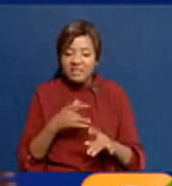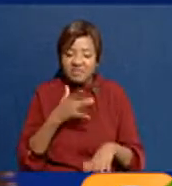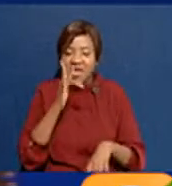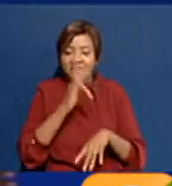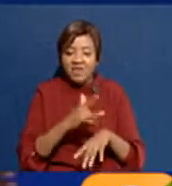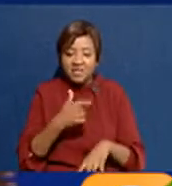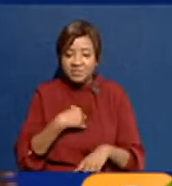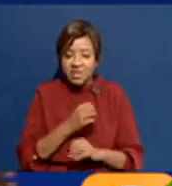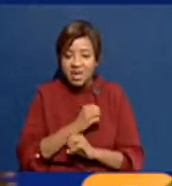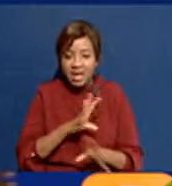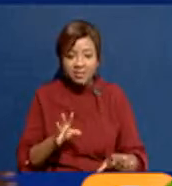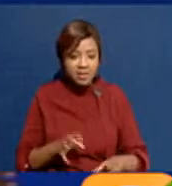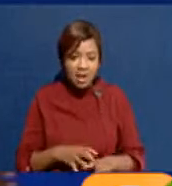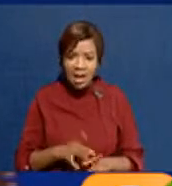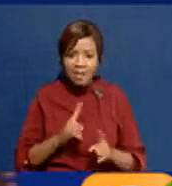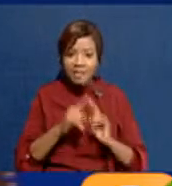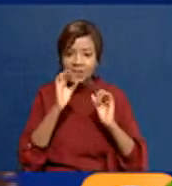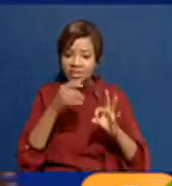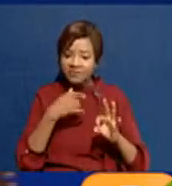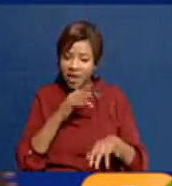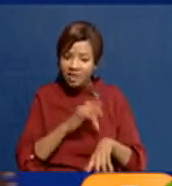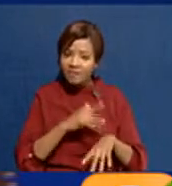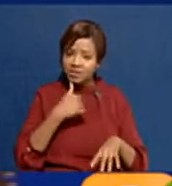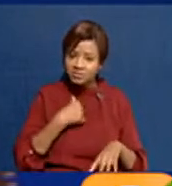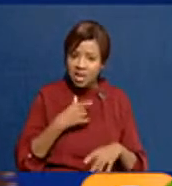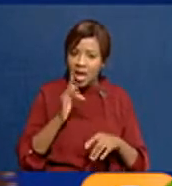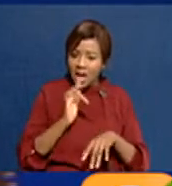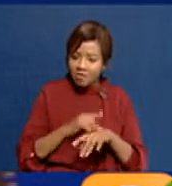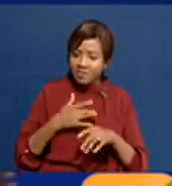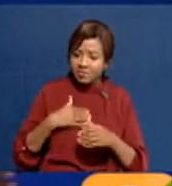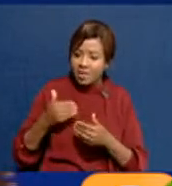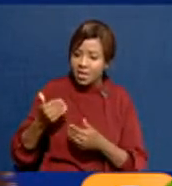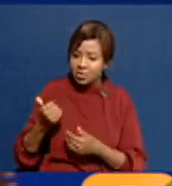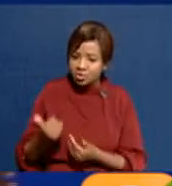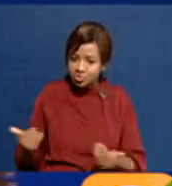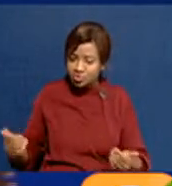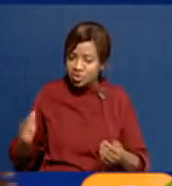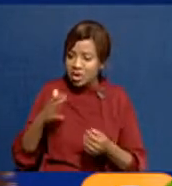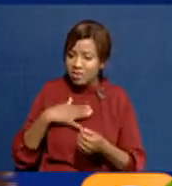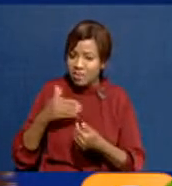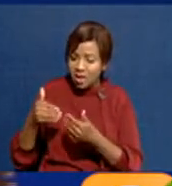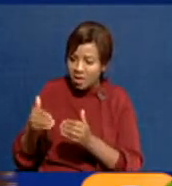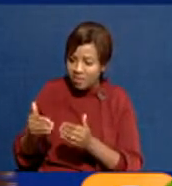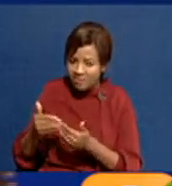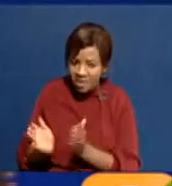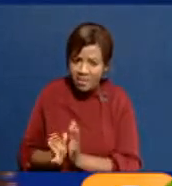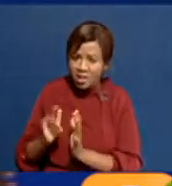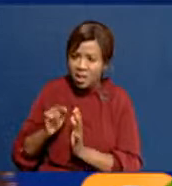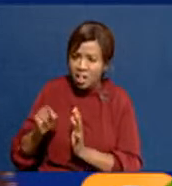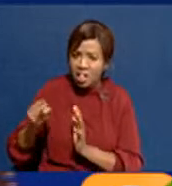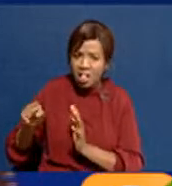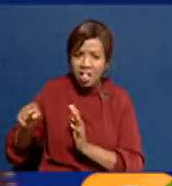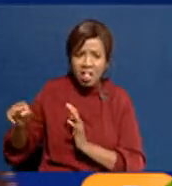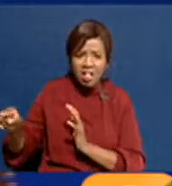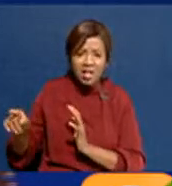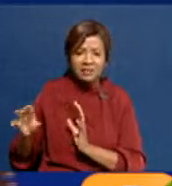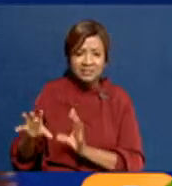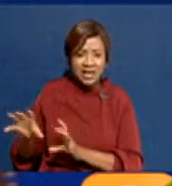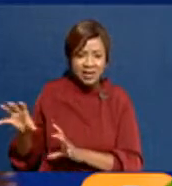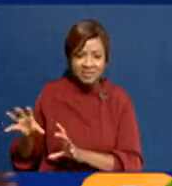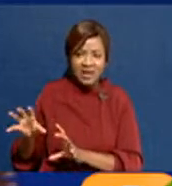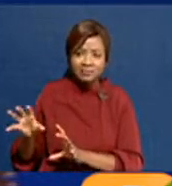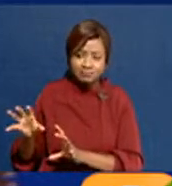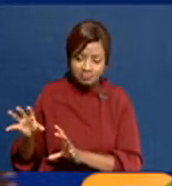touches my wife, it touches my daughter, it touches somebody close to me, then we sort of look at it differently. I think we need to look